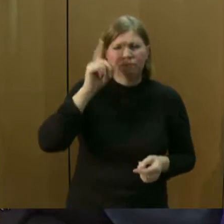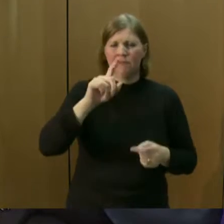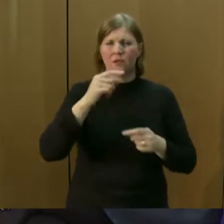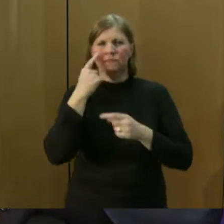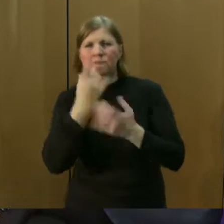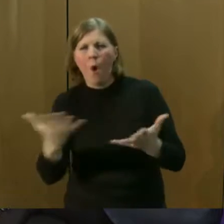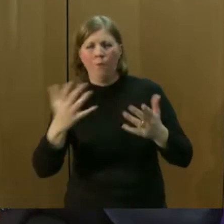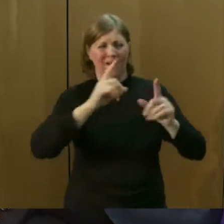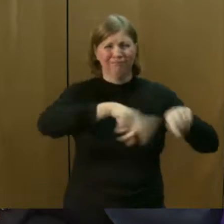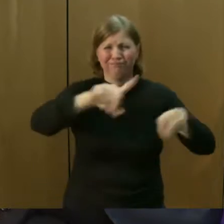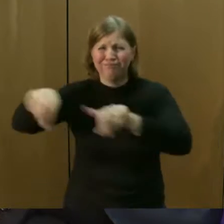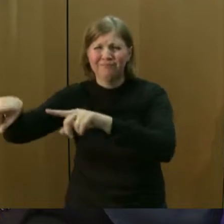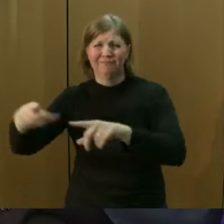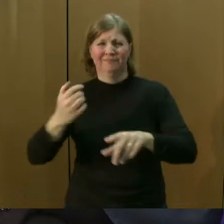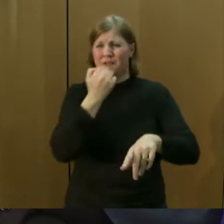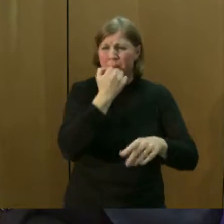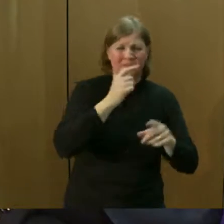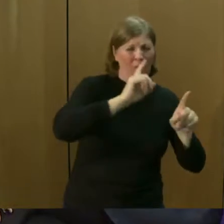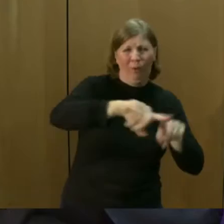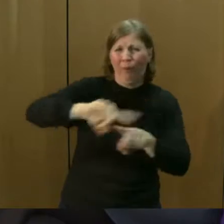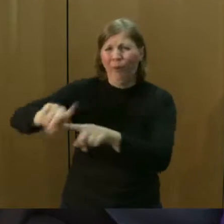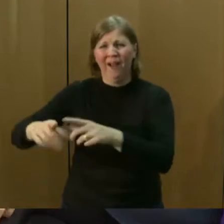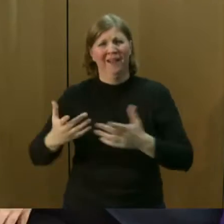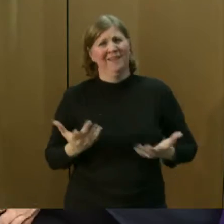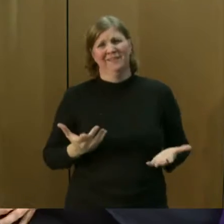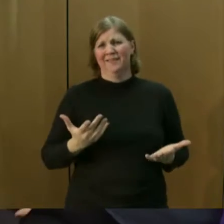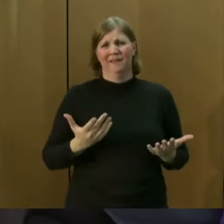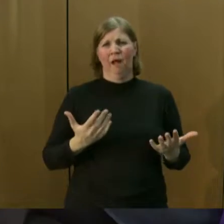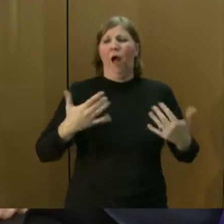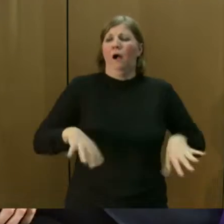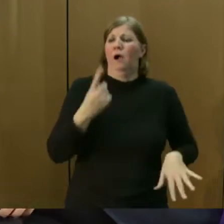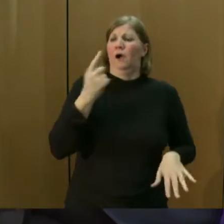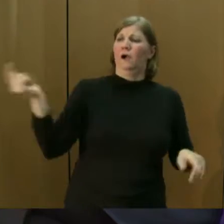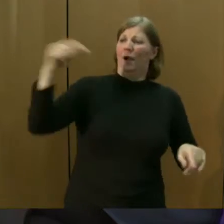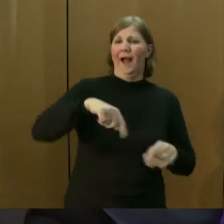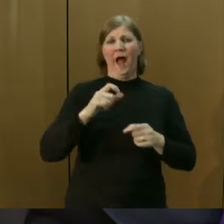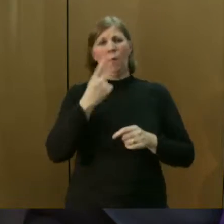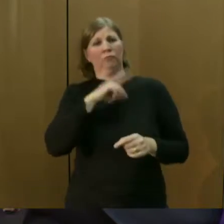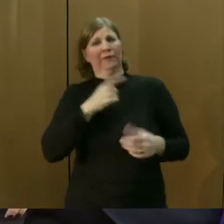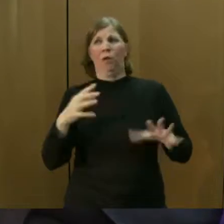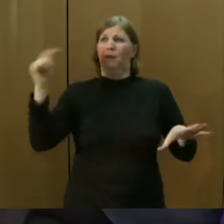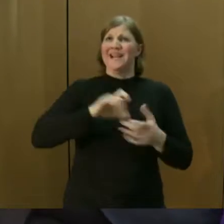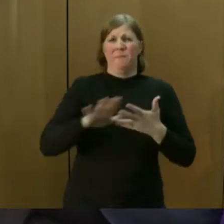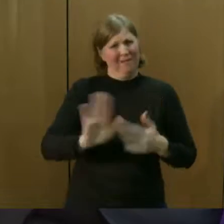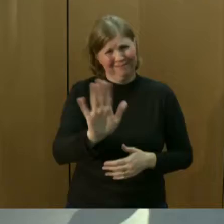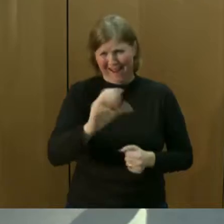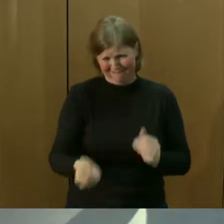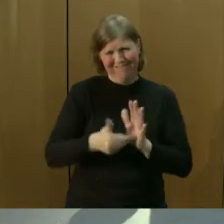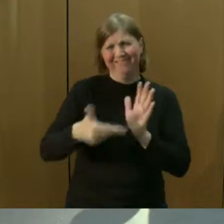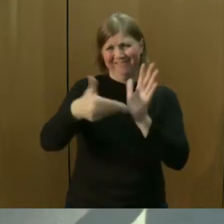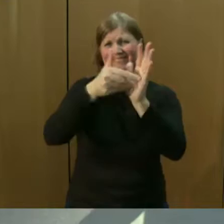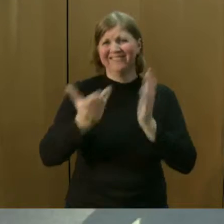that there's there isn't one reason. There's many. I think you're right. I think we as an organisation we want to get people to make